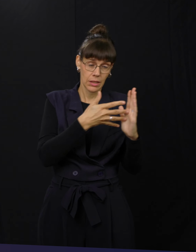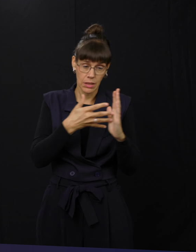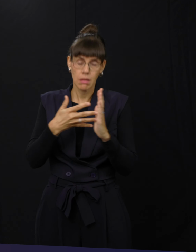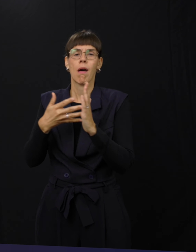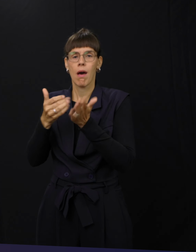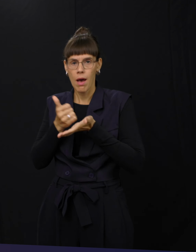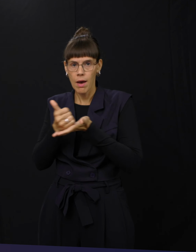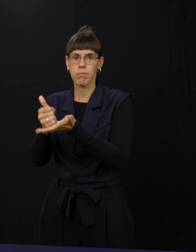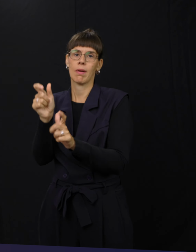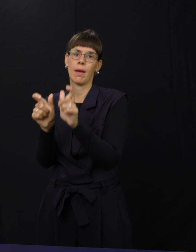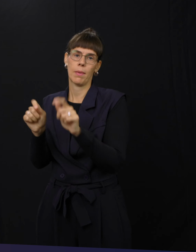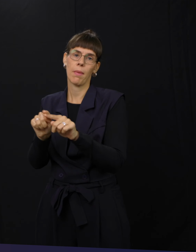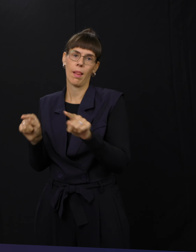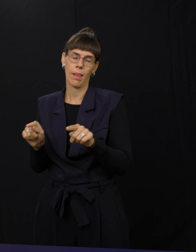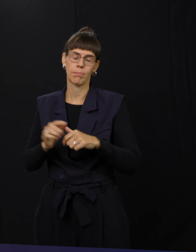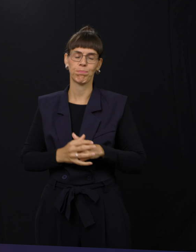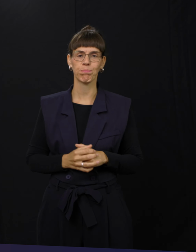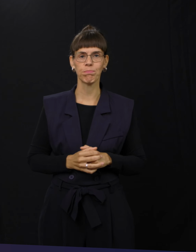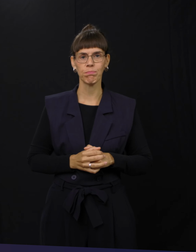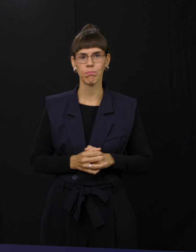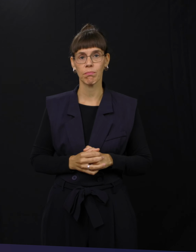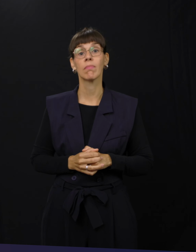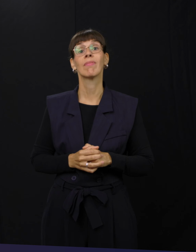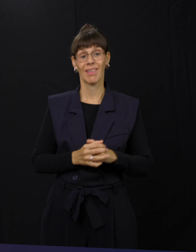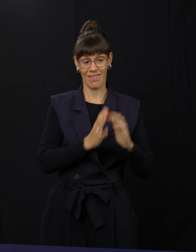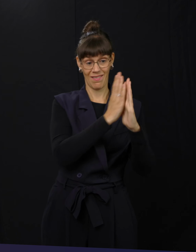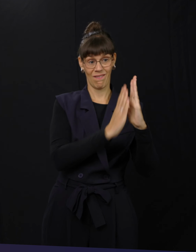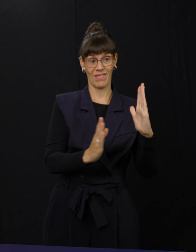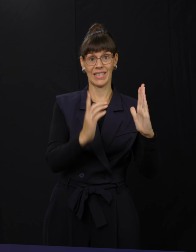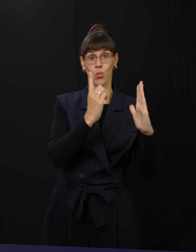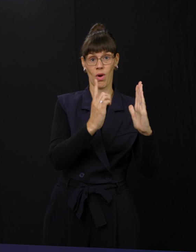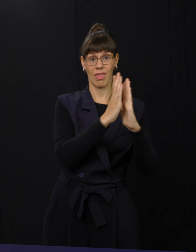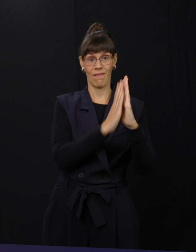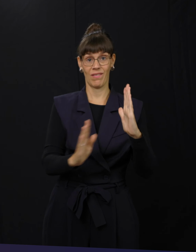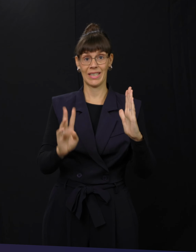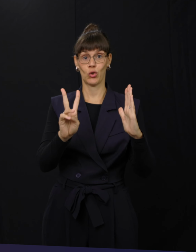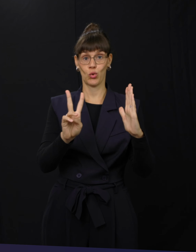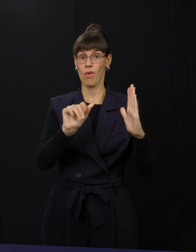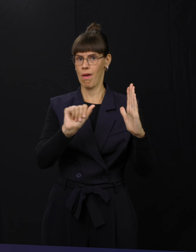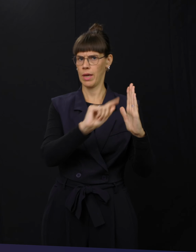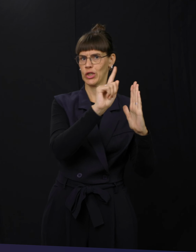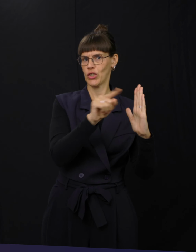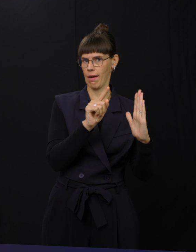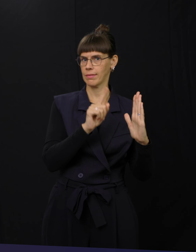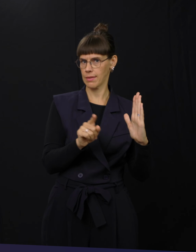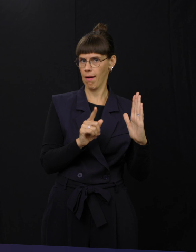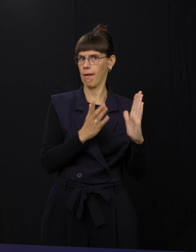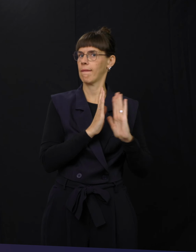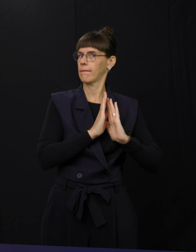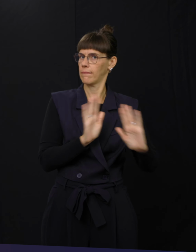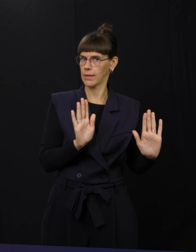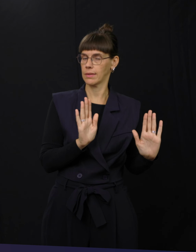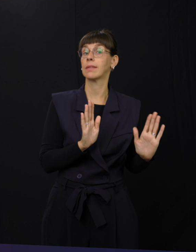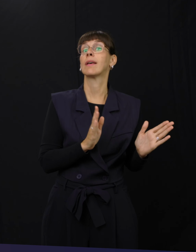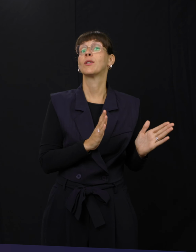hopefully being on the market. We have already completed phase 1 and 2A. So I think that we